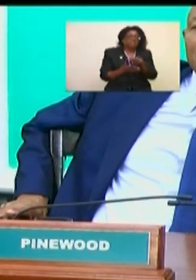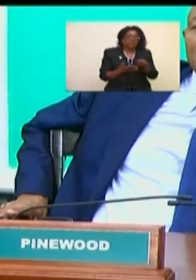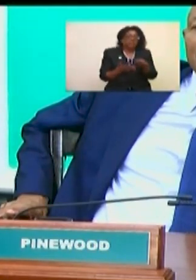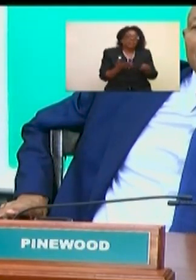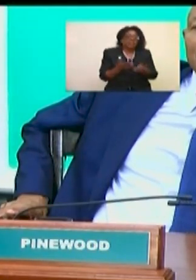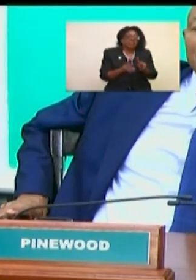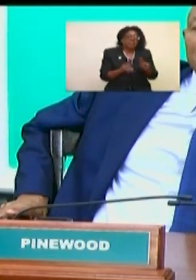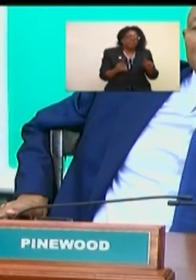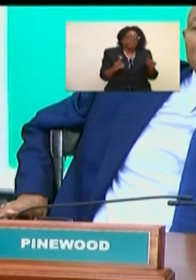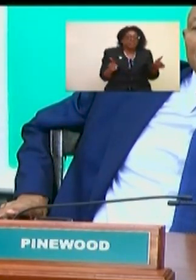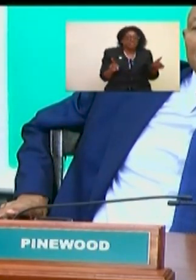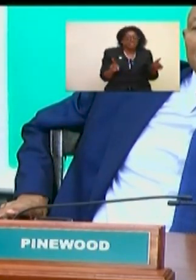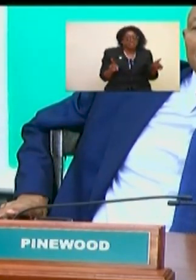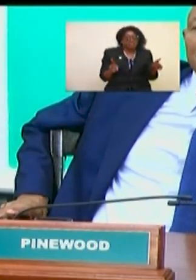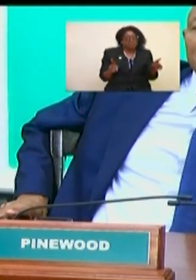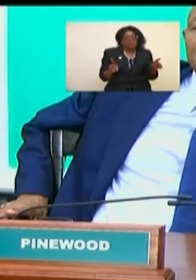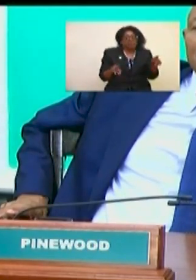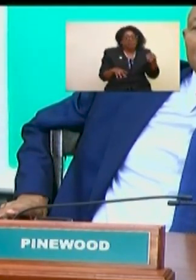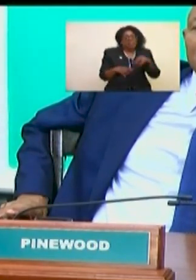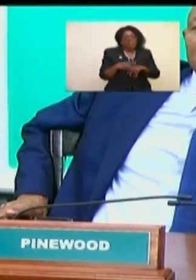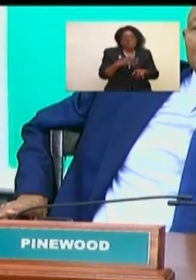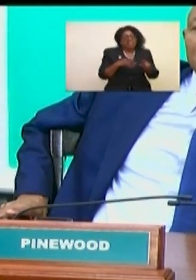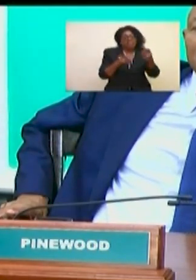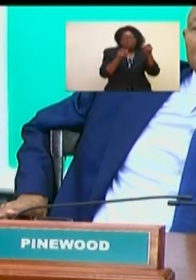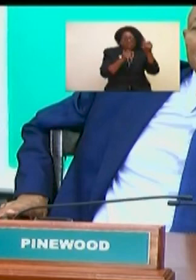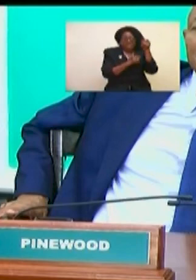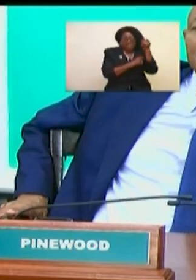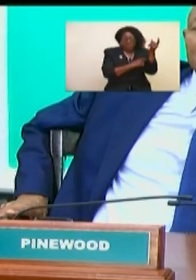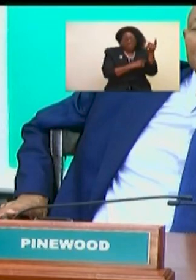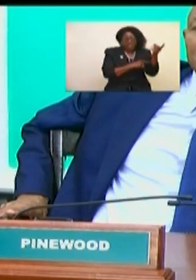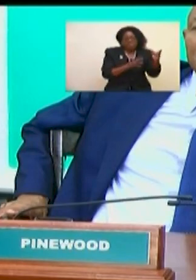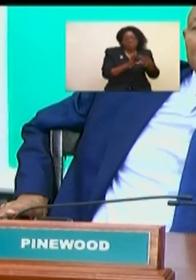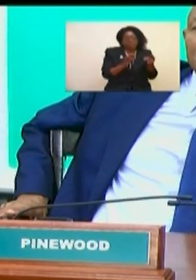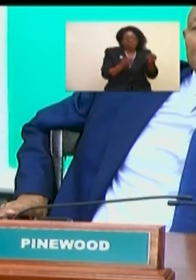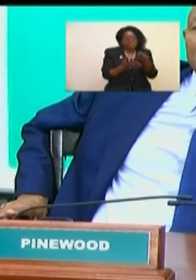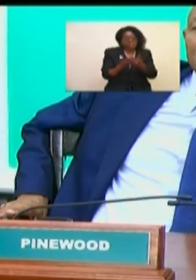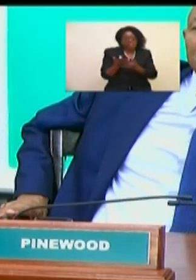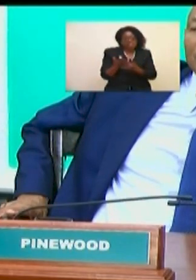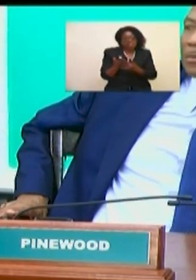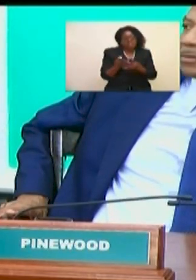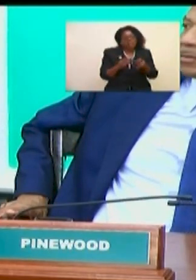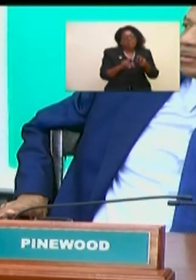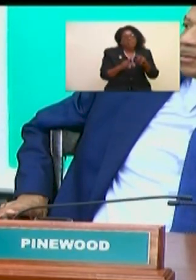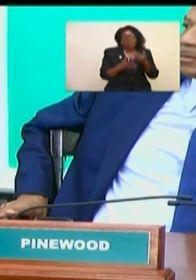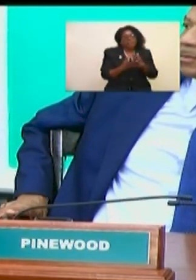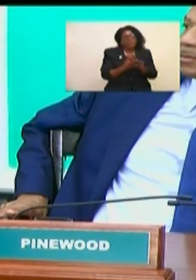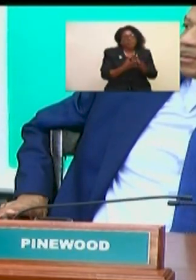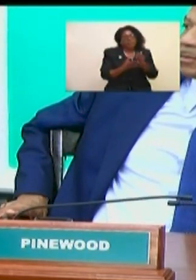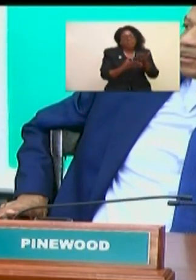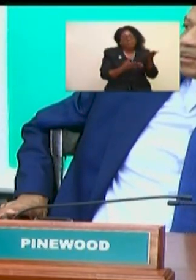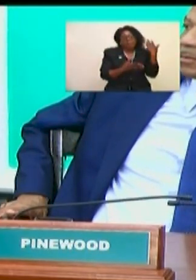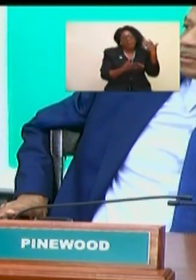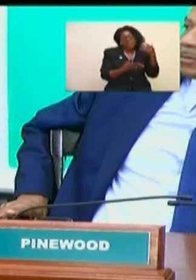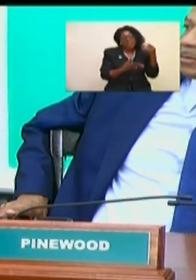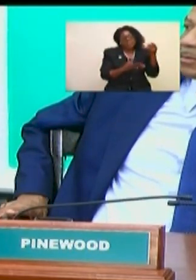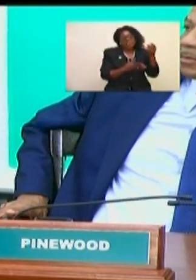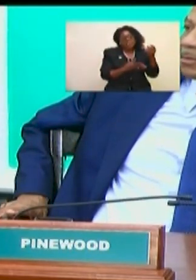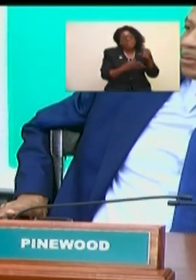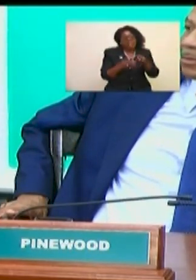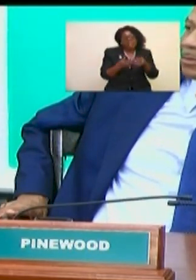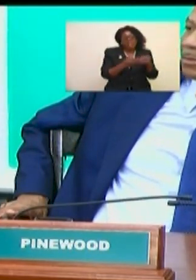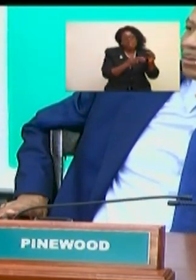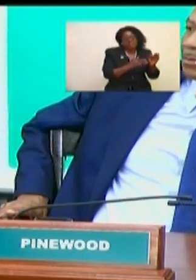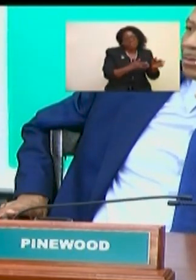differences in the interpretation of this section between the former senior leadership responsible